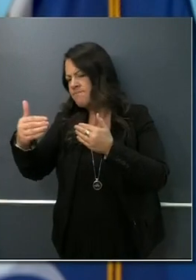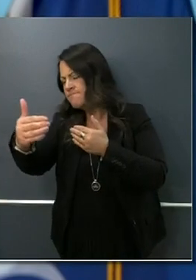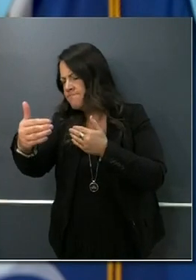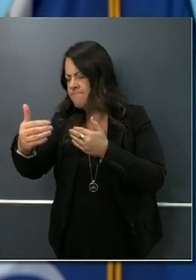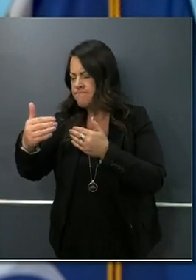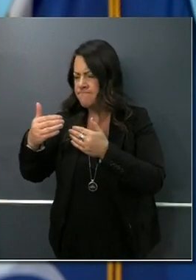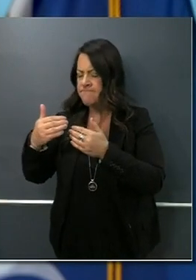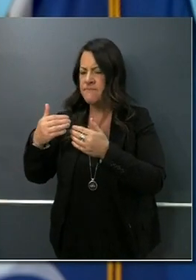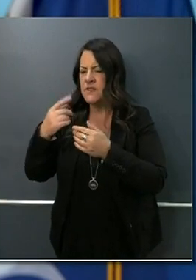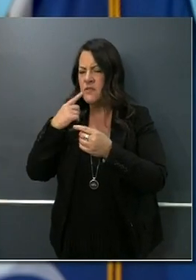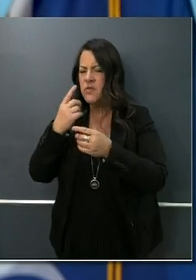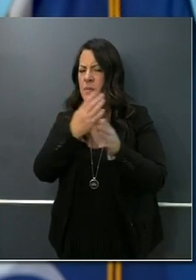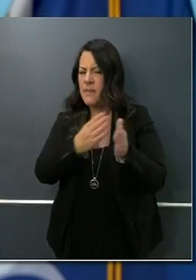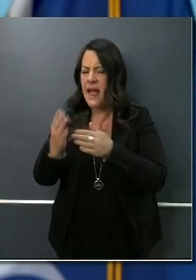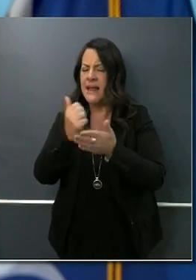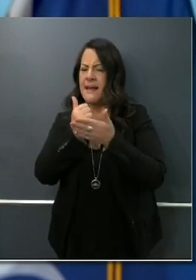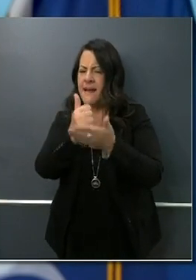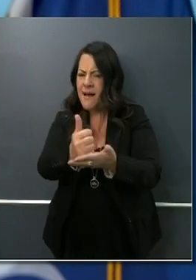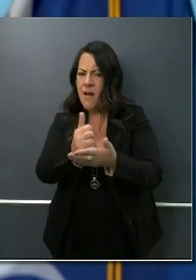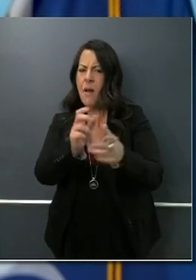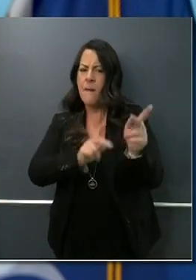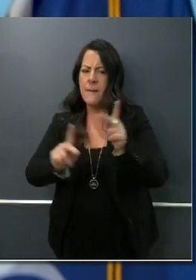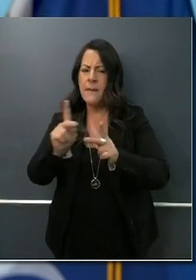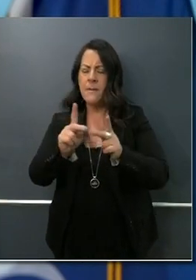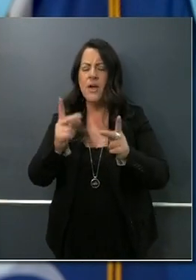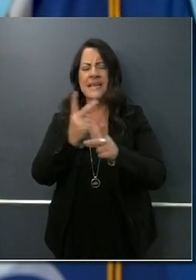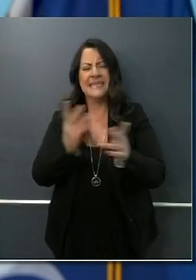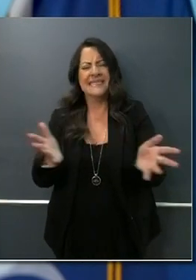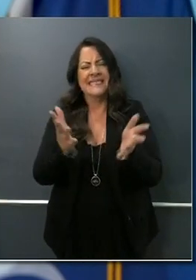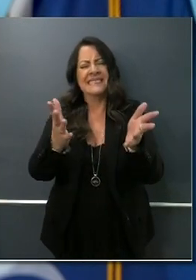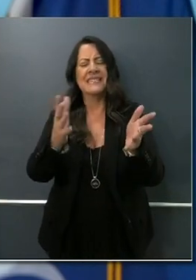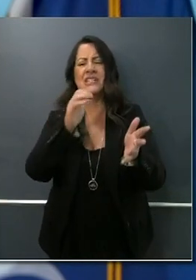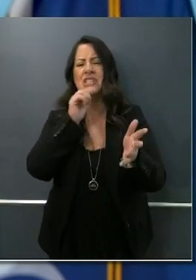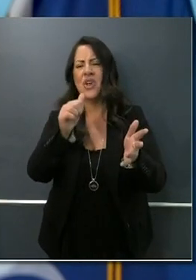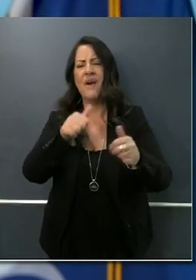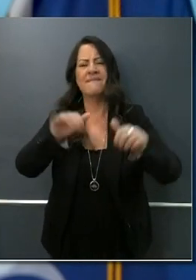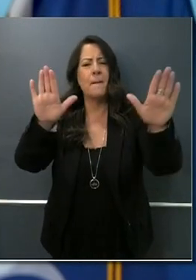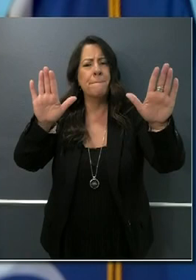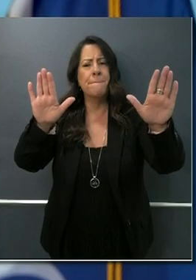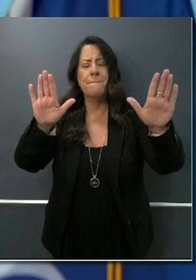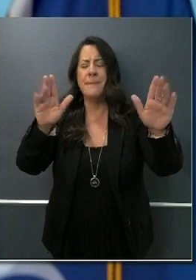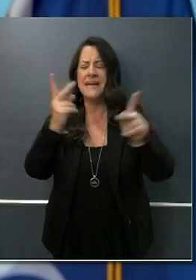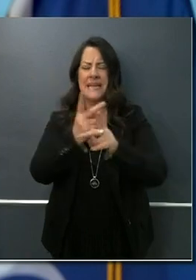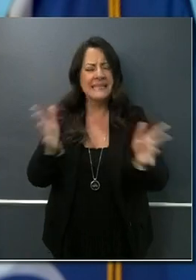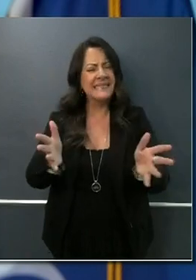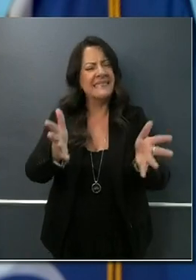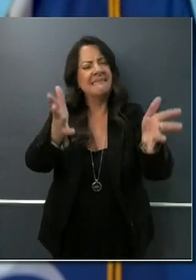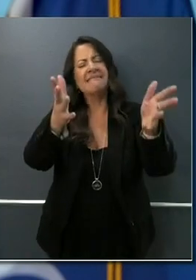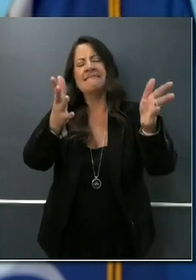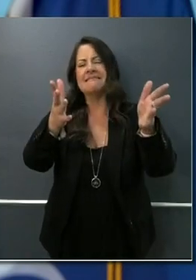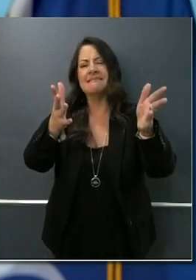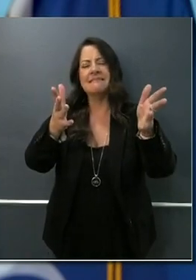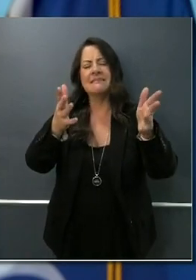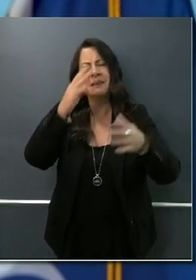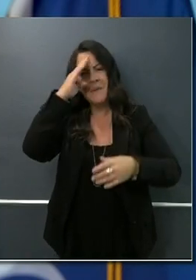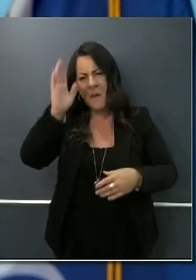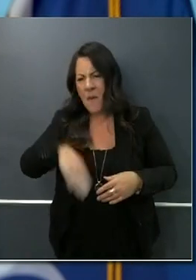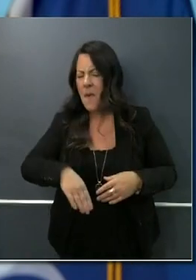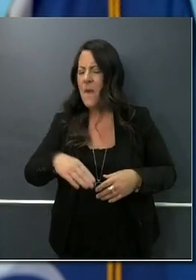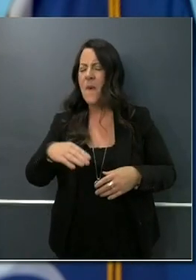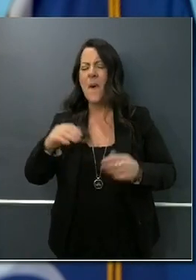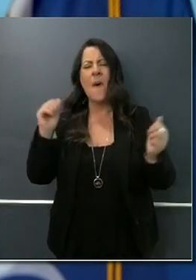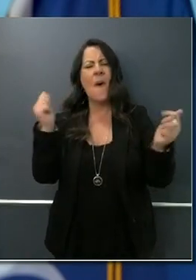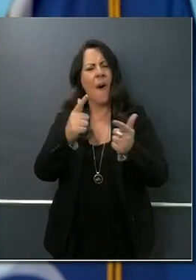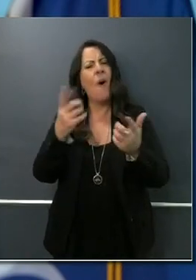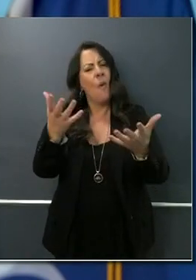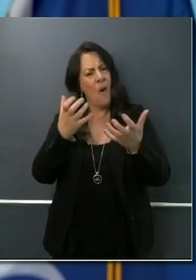few weeks, so that we can keep this momentum going and not see a setback. Everybody's saying the right things. I think they want to do